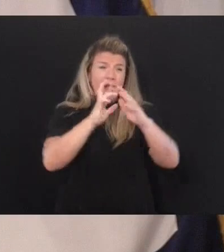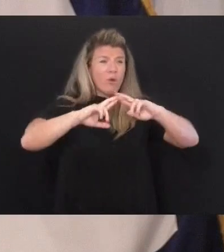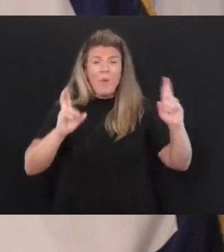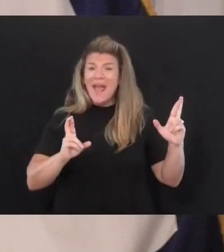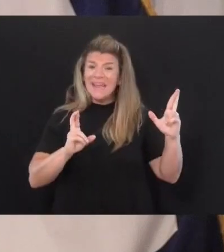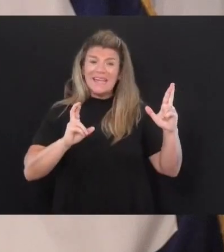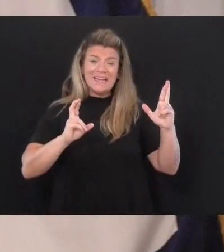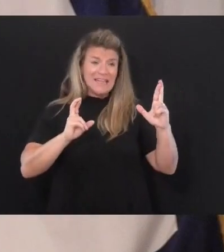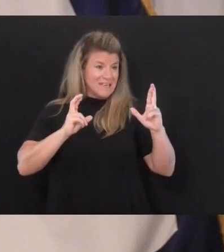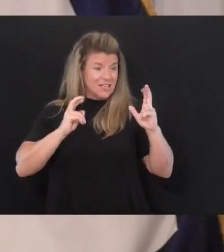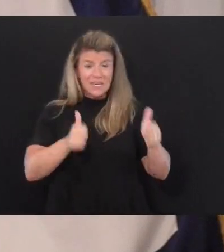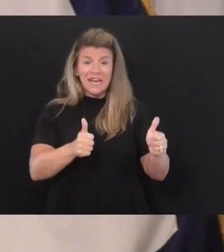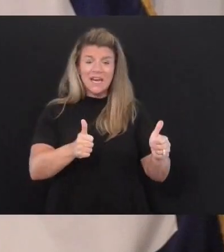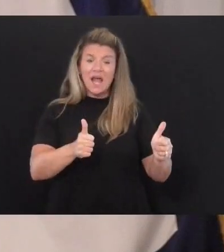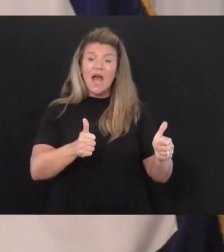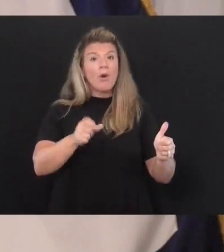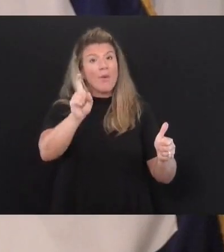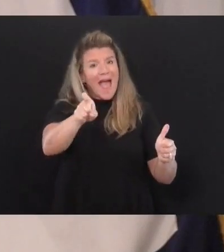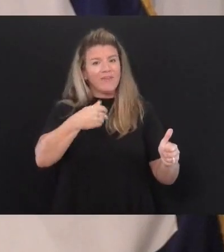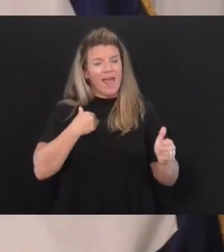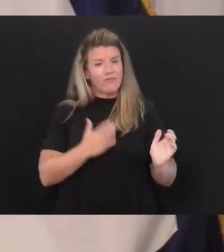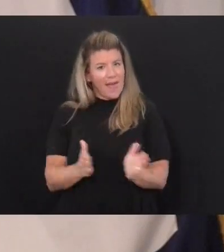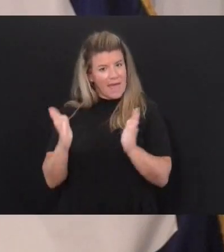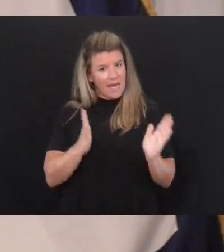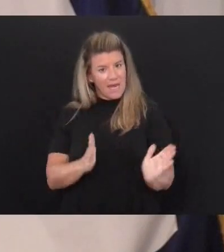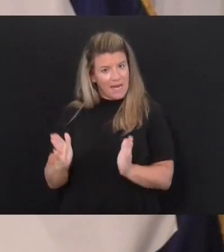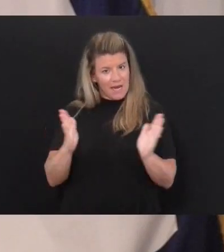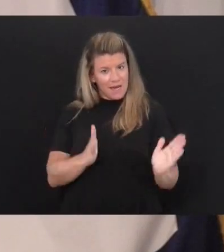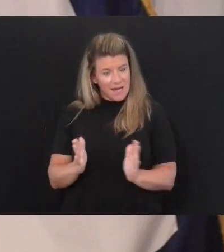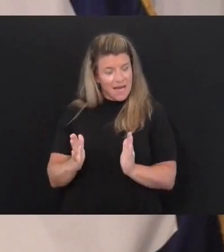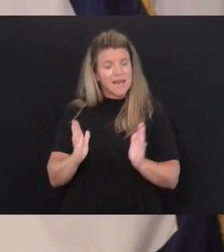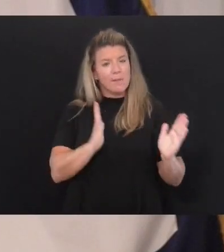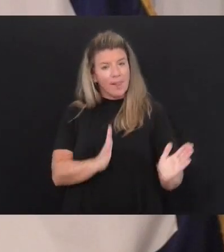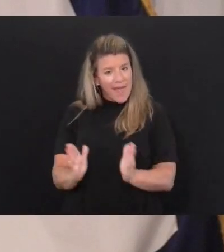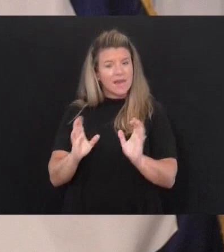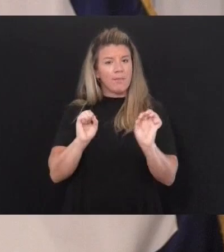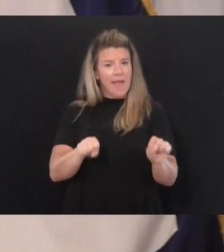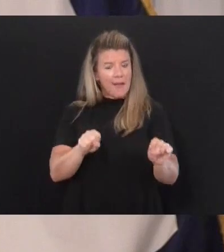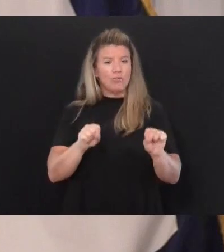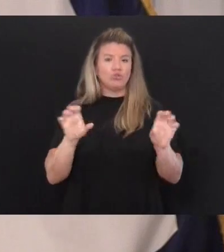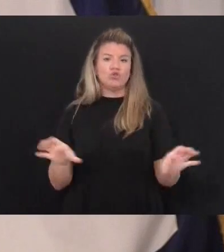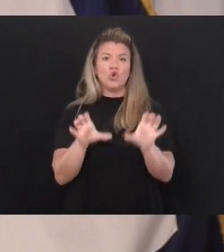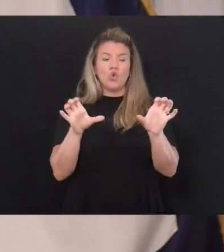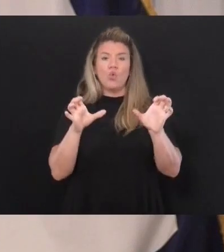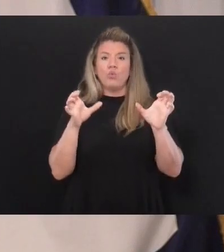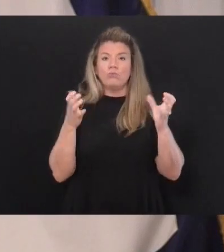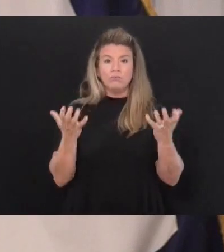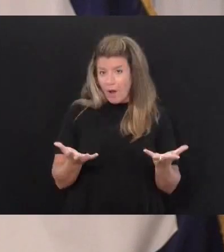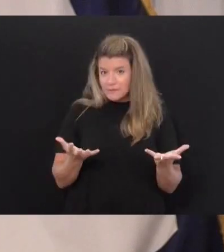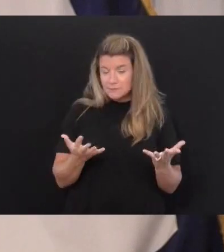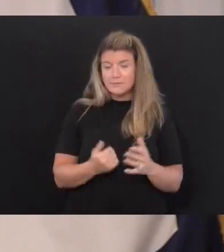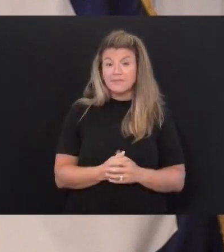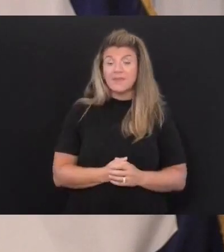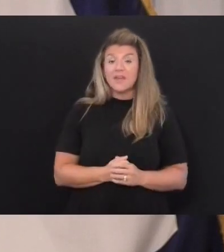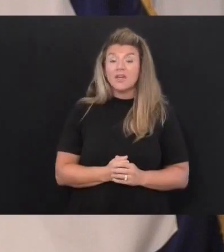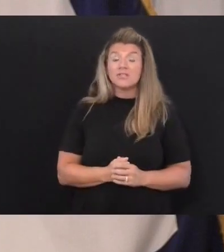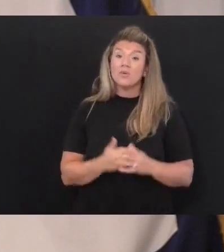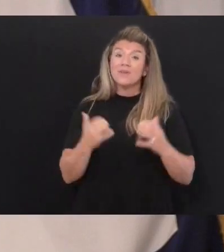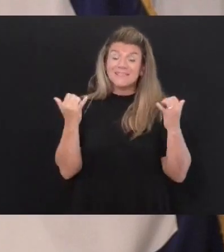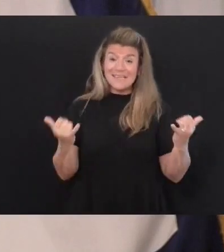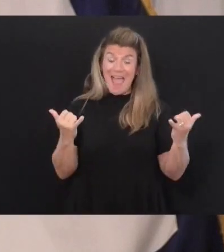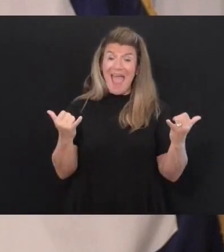I'm announcing something as an appointment that is absolutely, I am tickled to death, because now we have